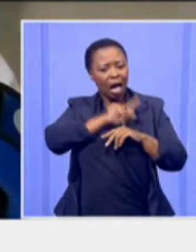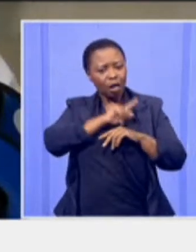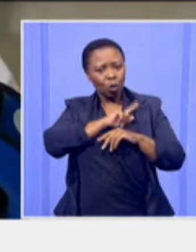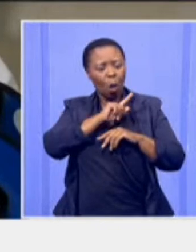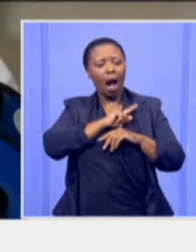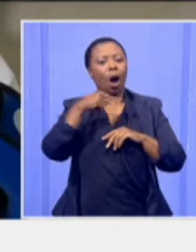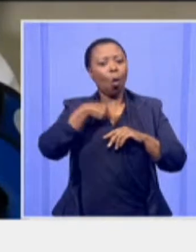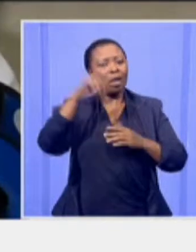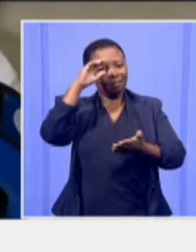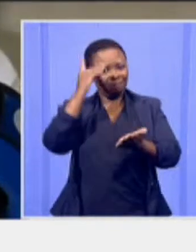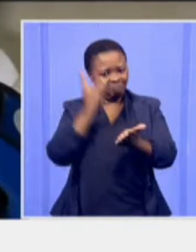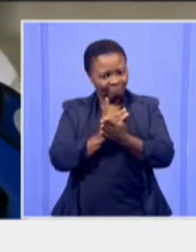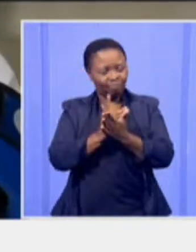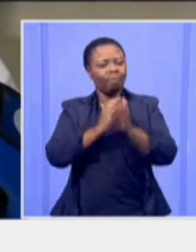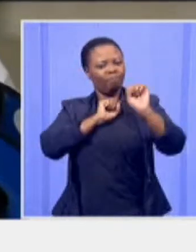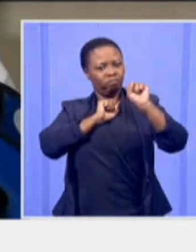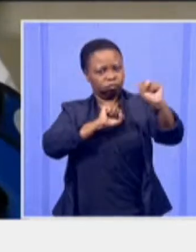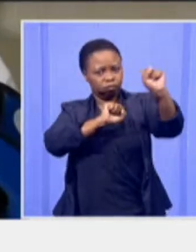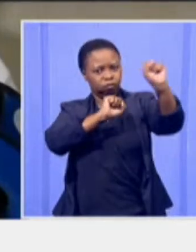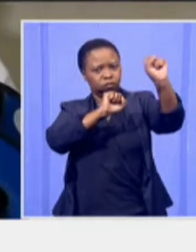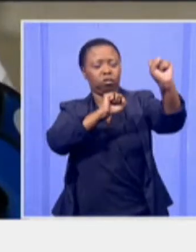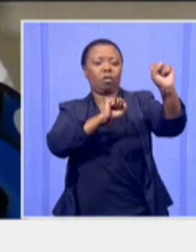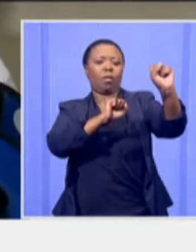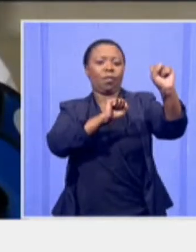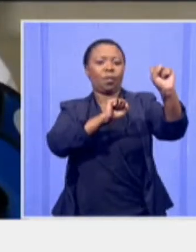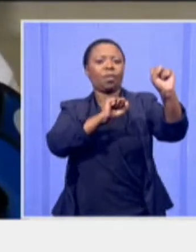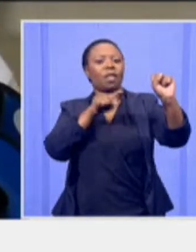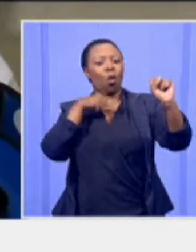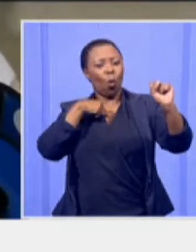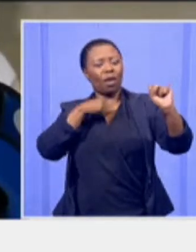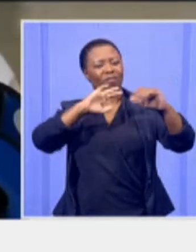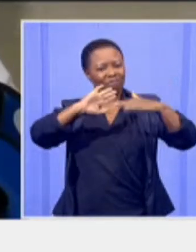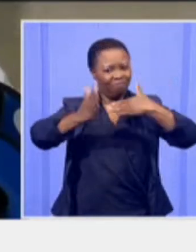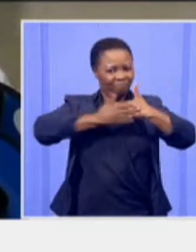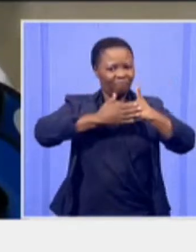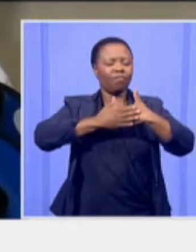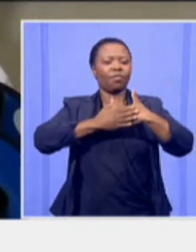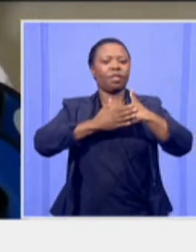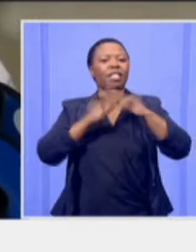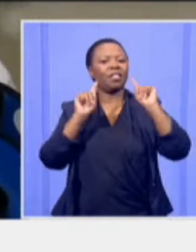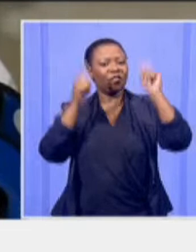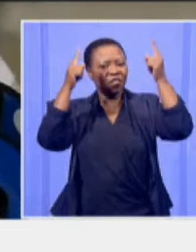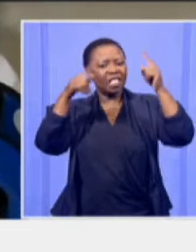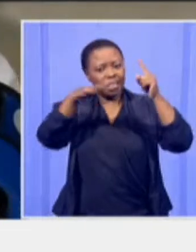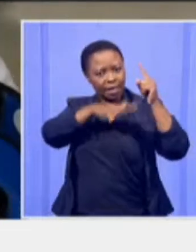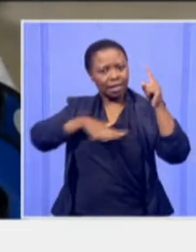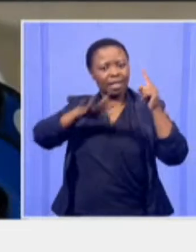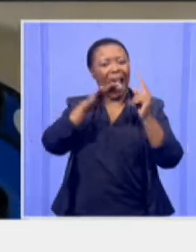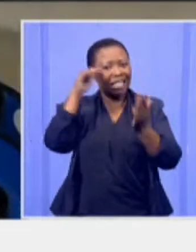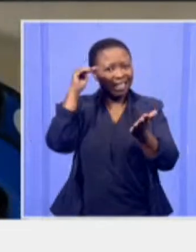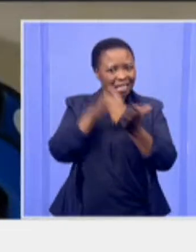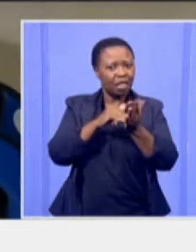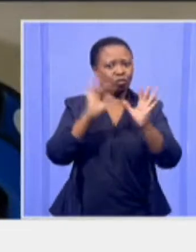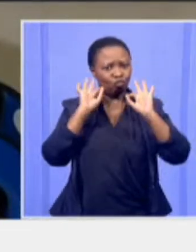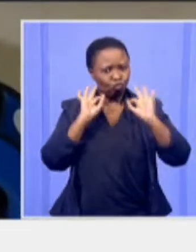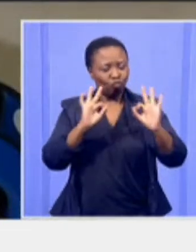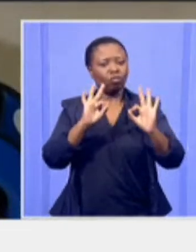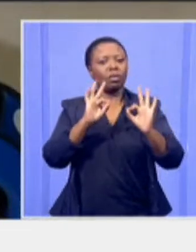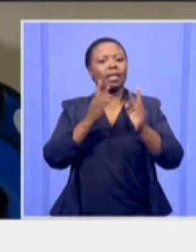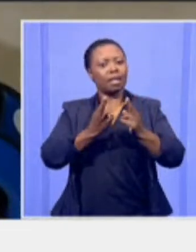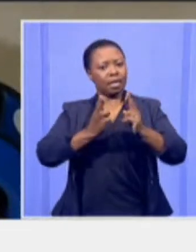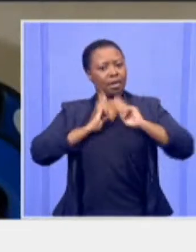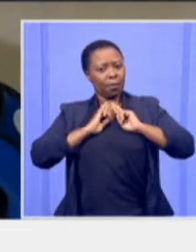street. Hence, we have said we will shut down the campus up until those demands are met. And it is not us, the SRC, who